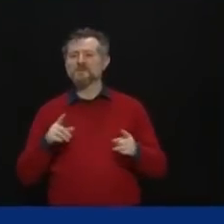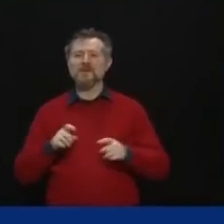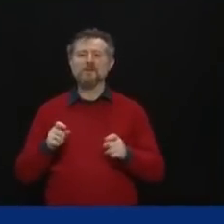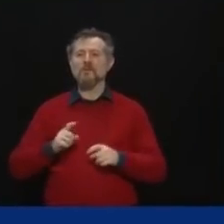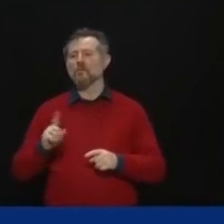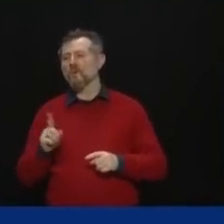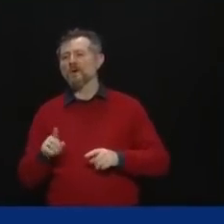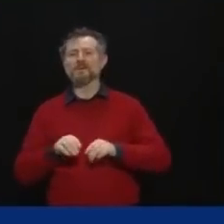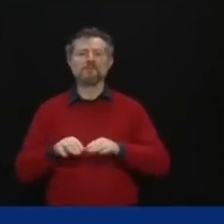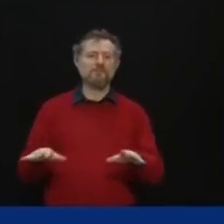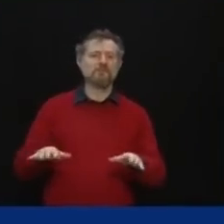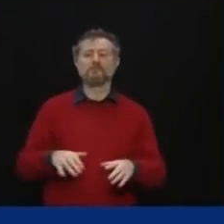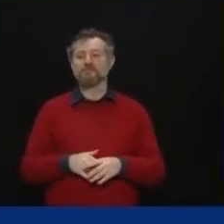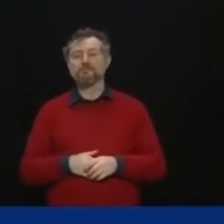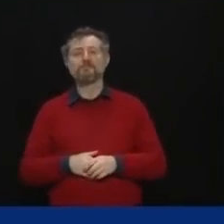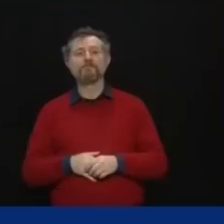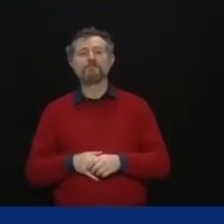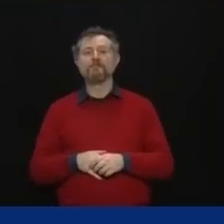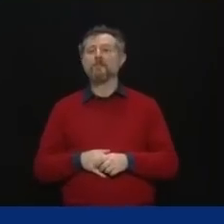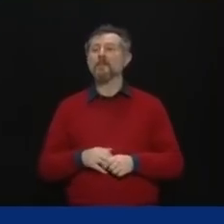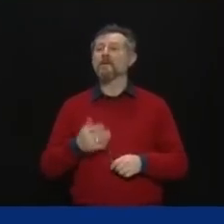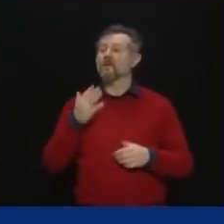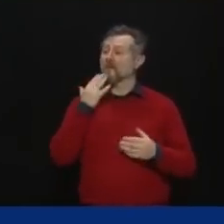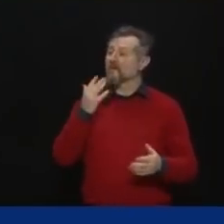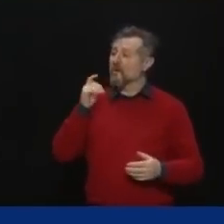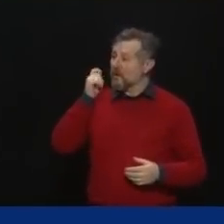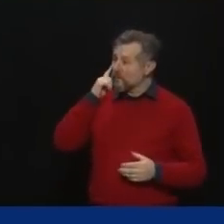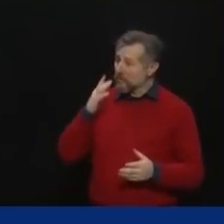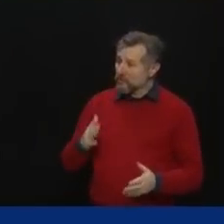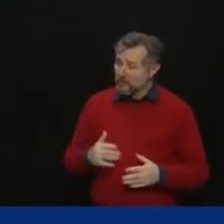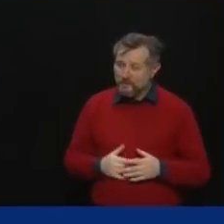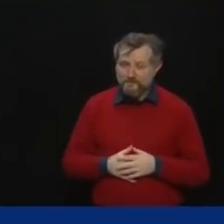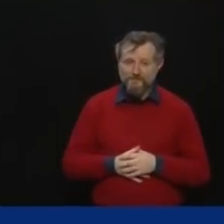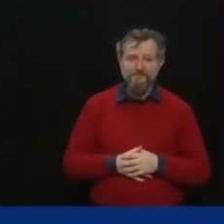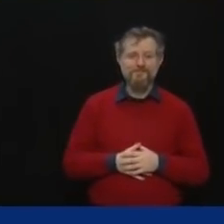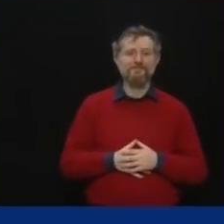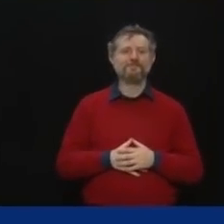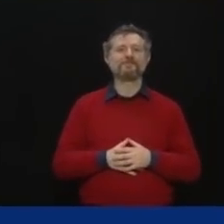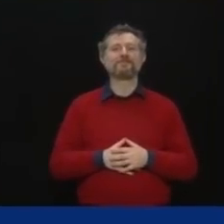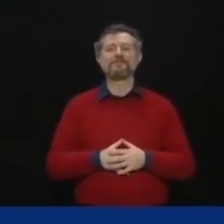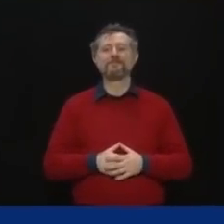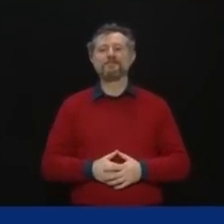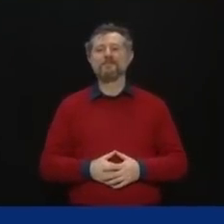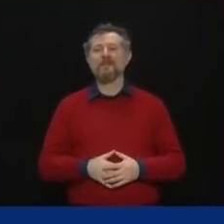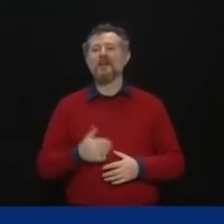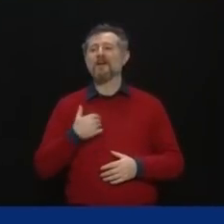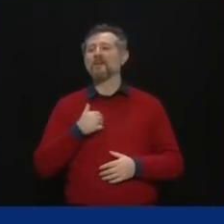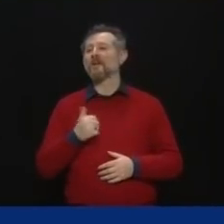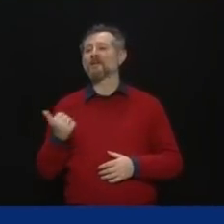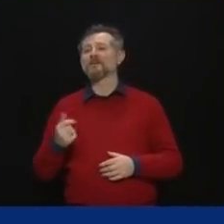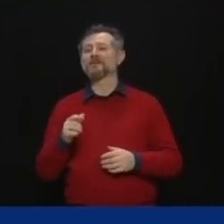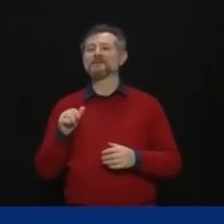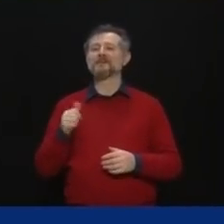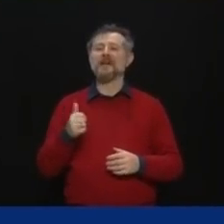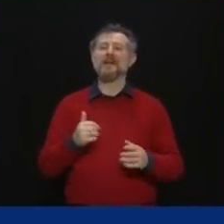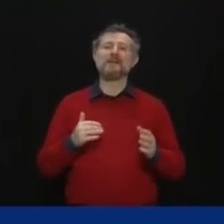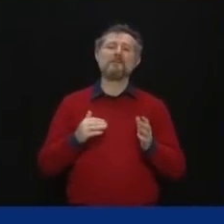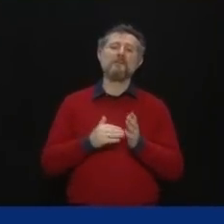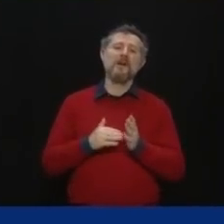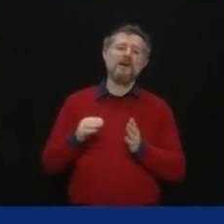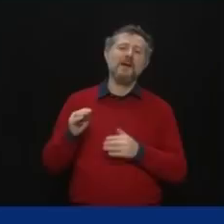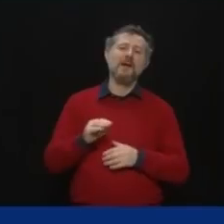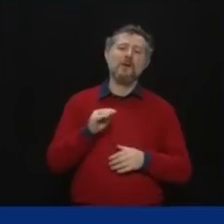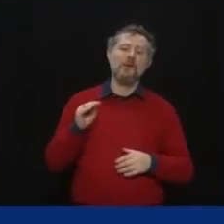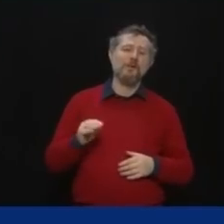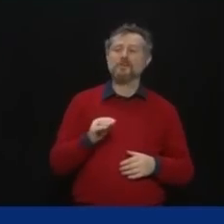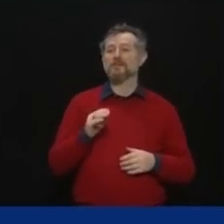on. Thank you, Governor. As you announced, we do have another 10 million over-the-counter